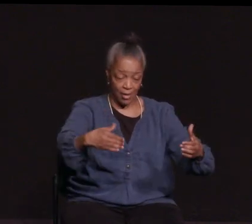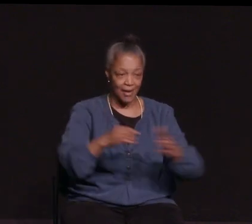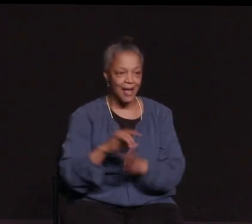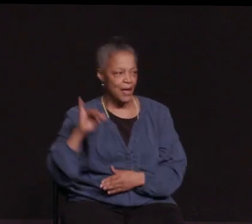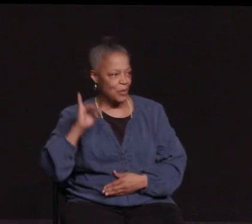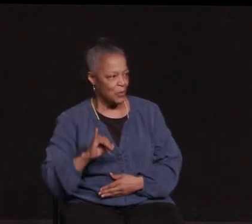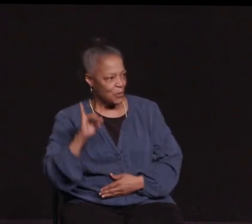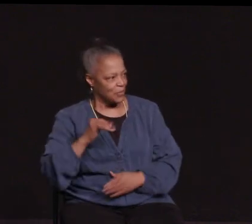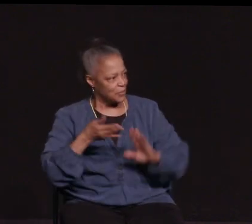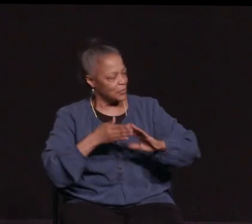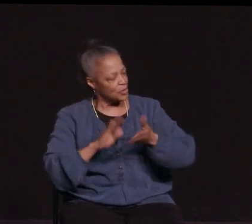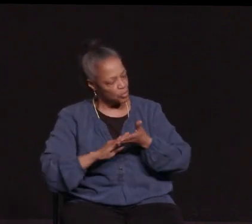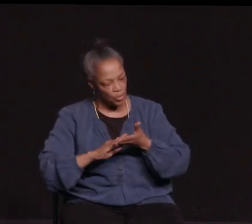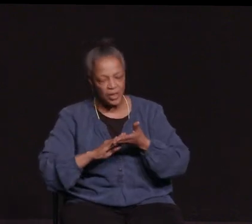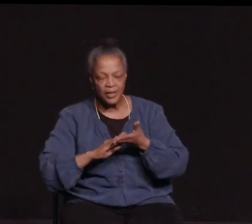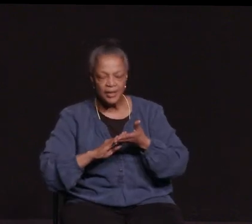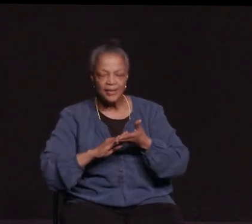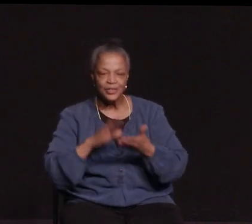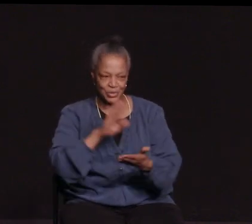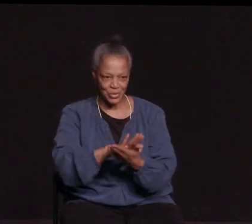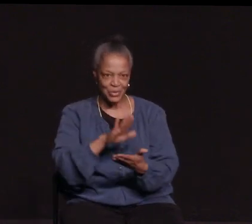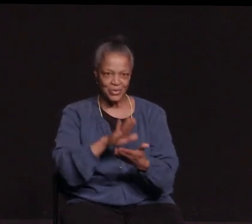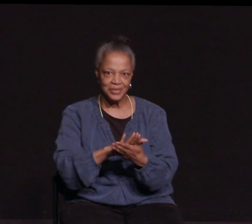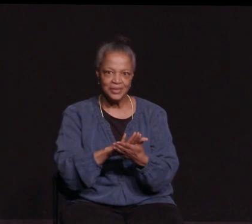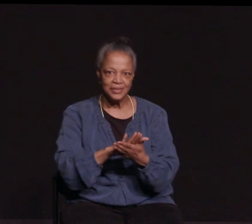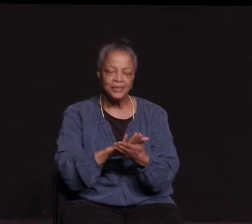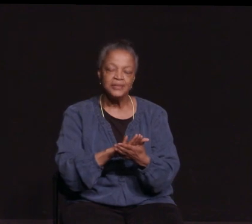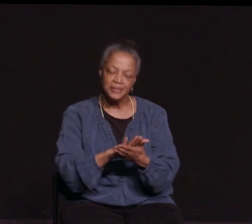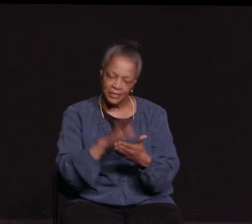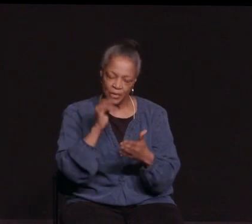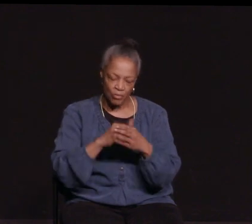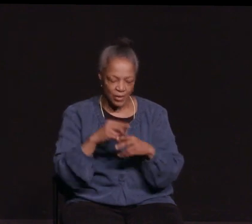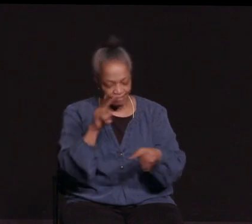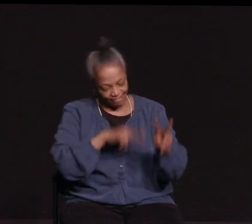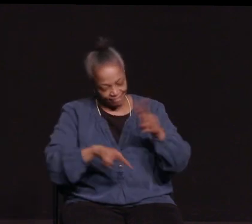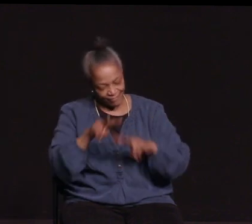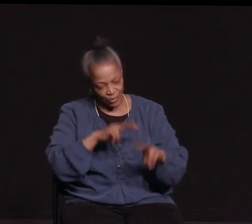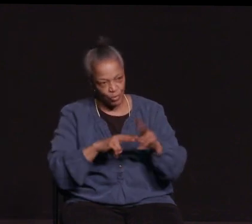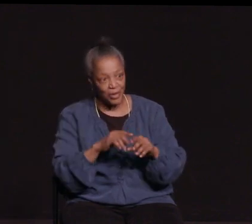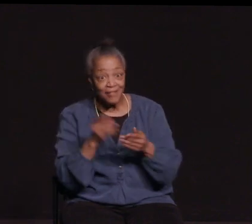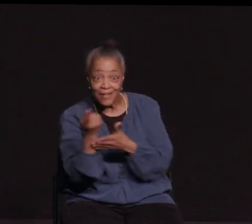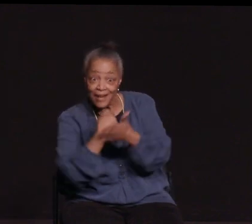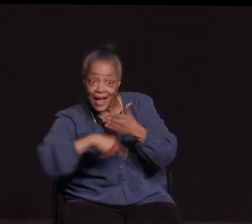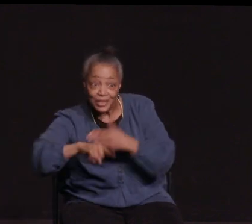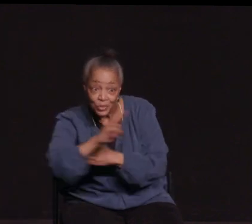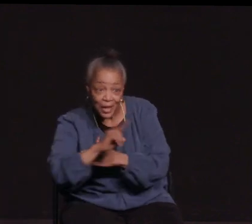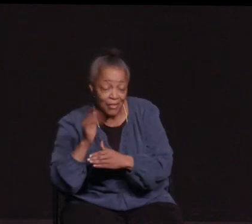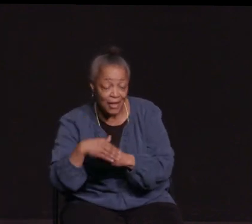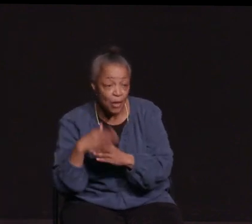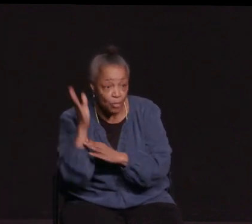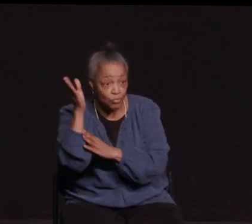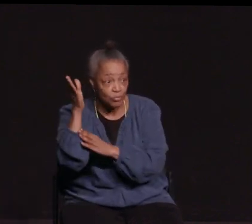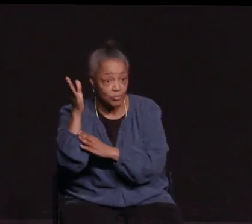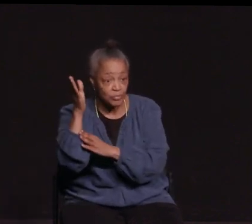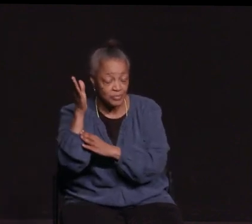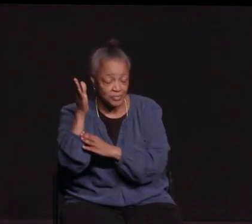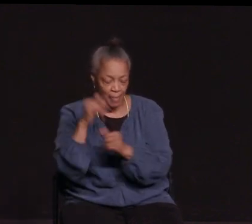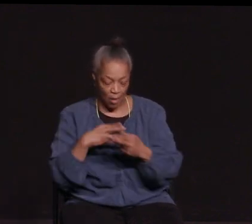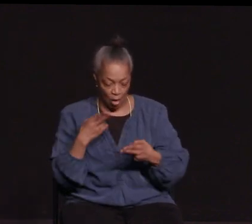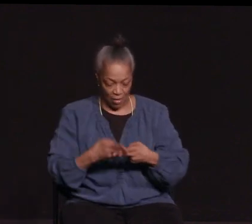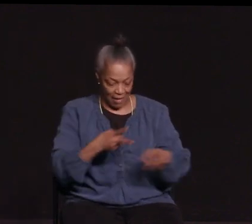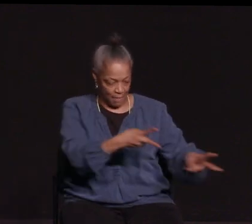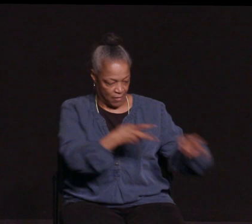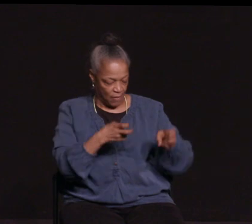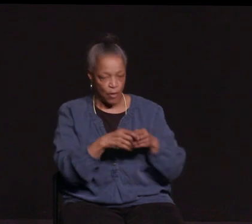Oakland Community Charter Community School, which we'll be looking at turning to next week. And we take our name from the